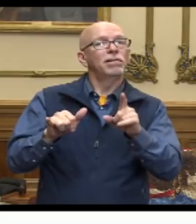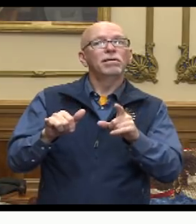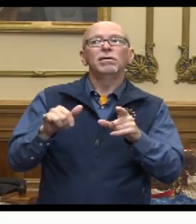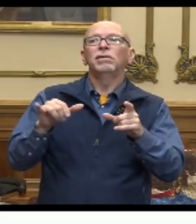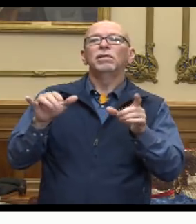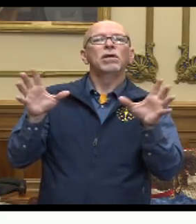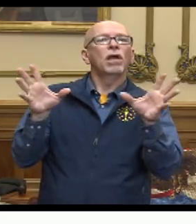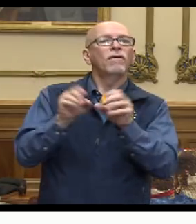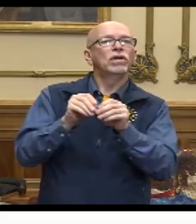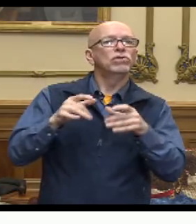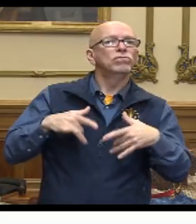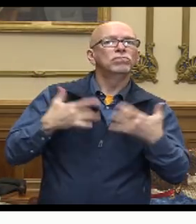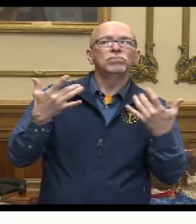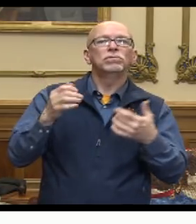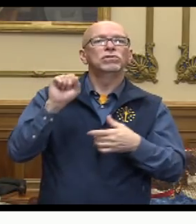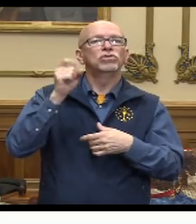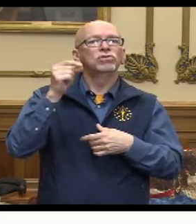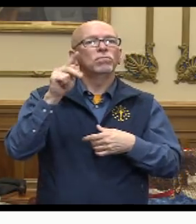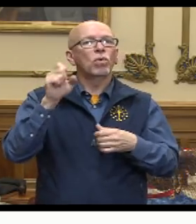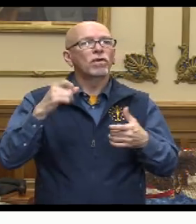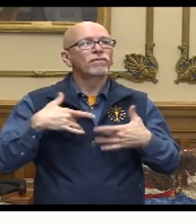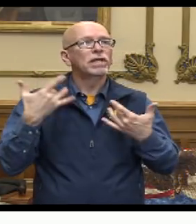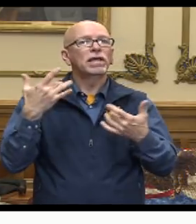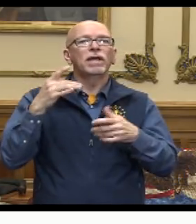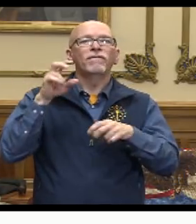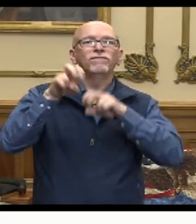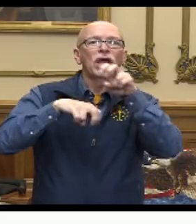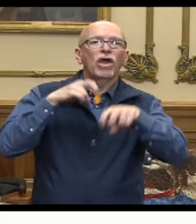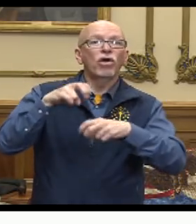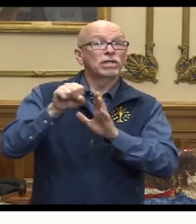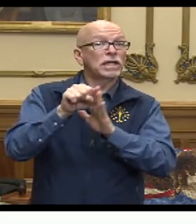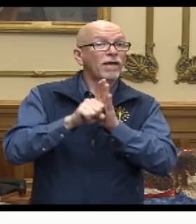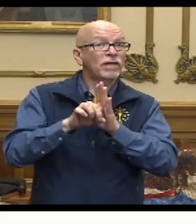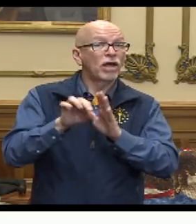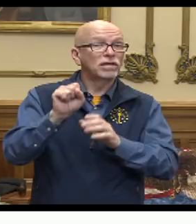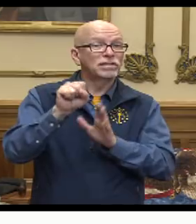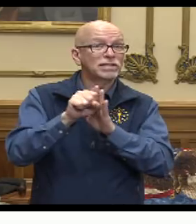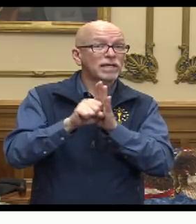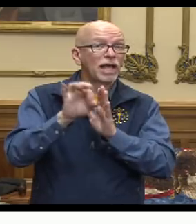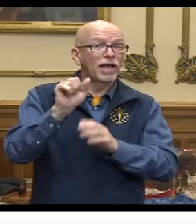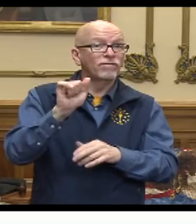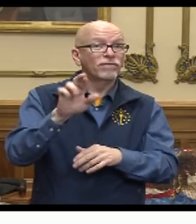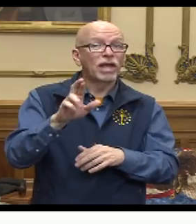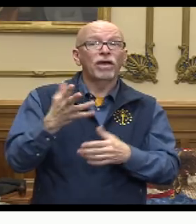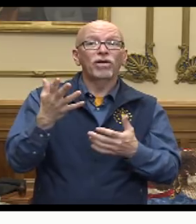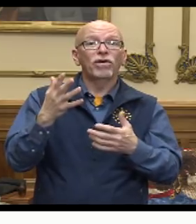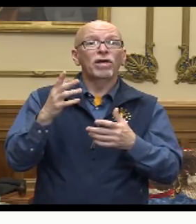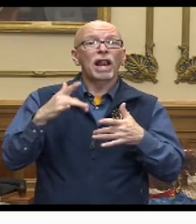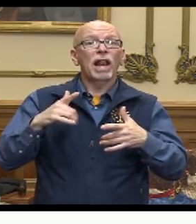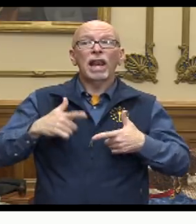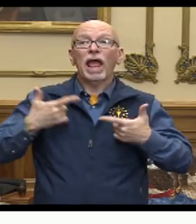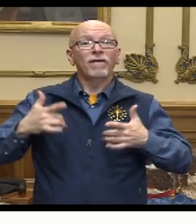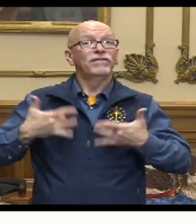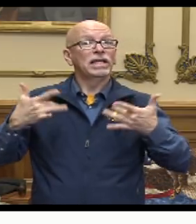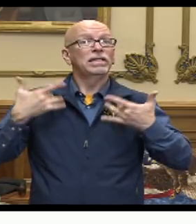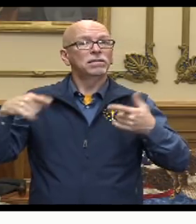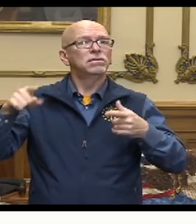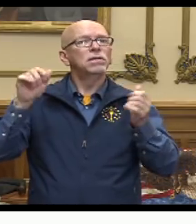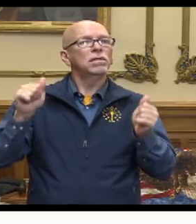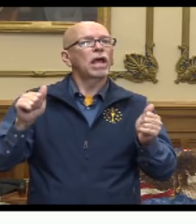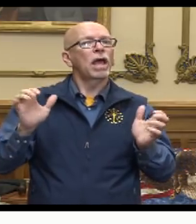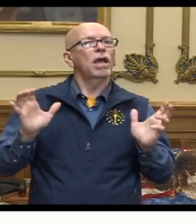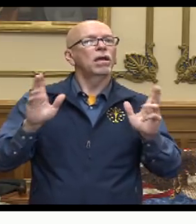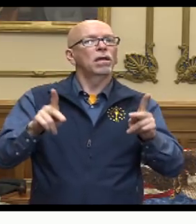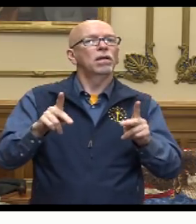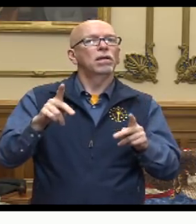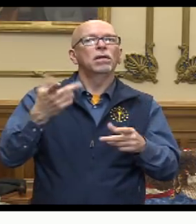conventions, sports events, fairs, festivals, the state fair, and like events may resume, and